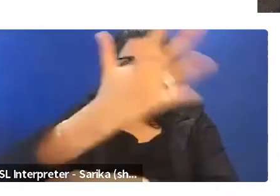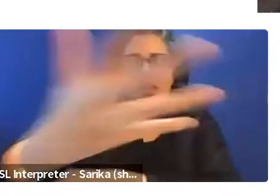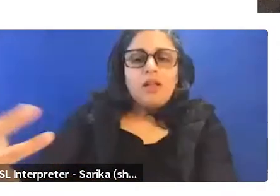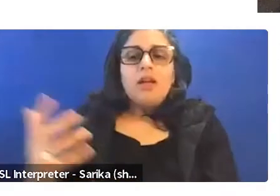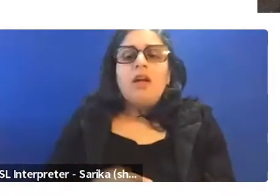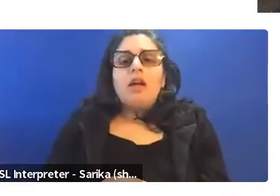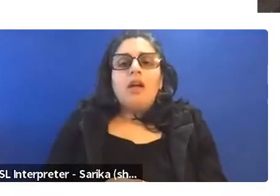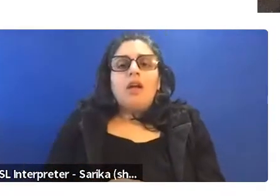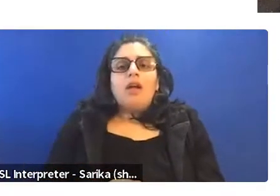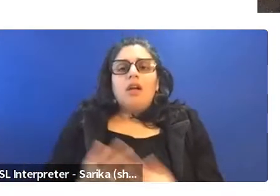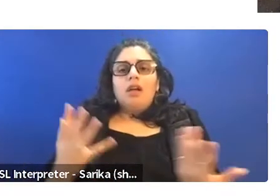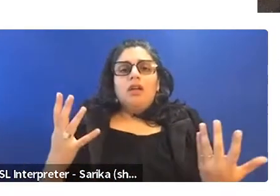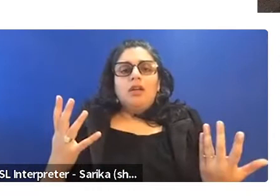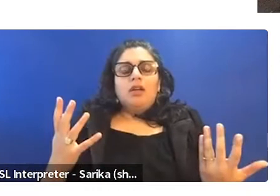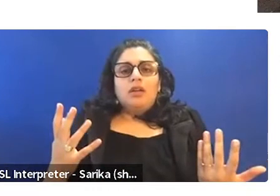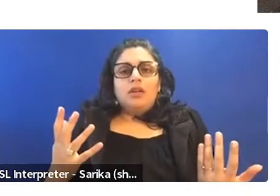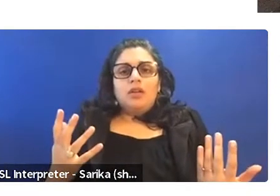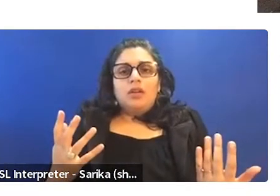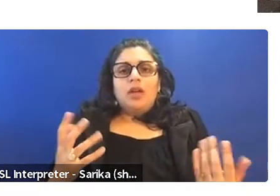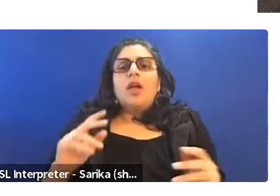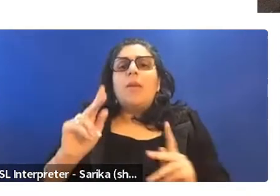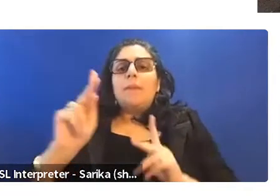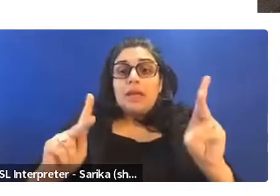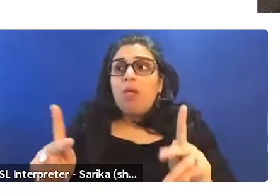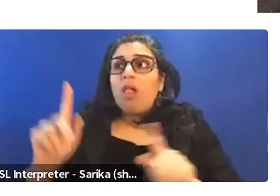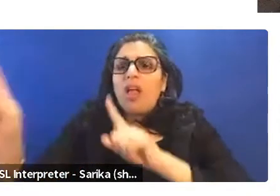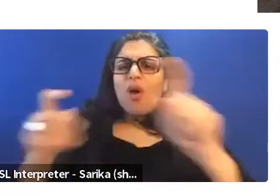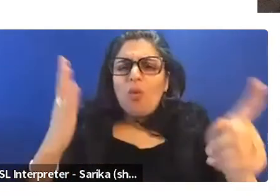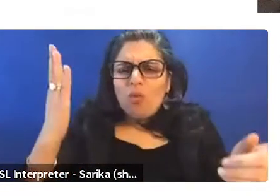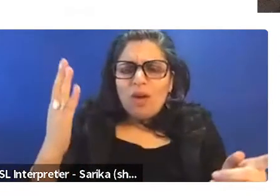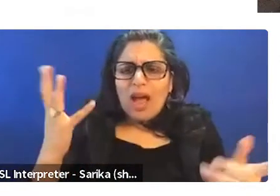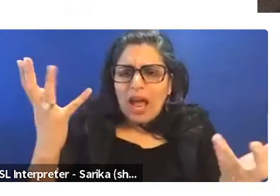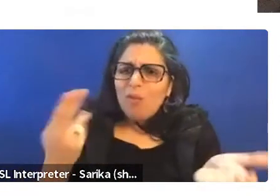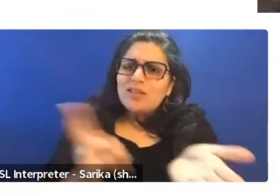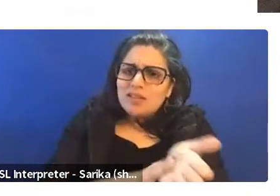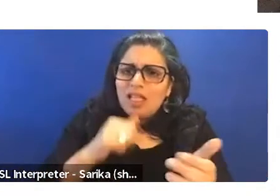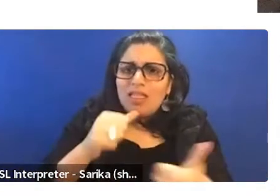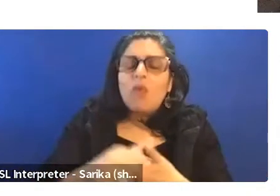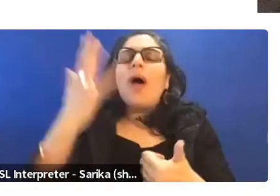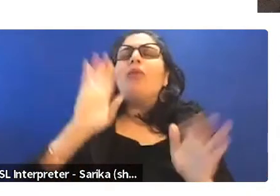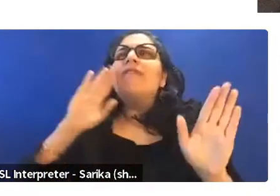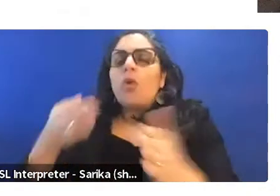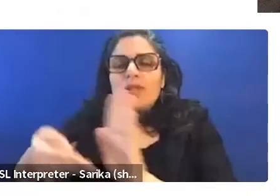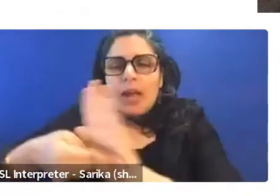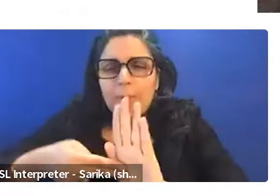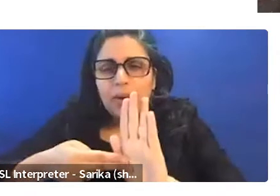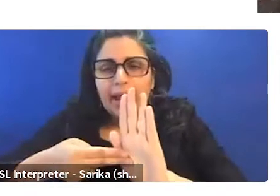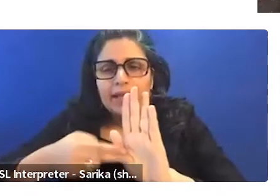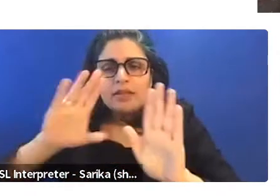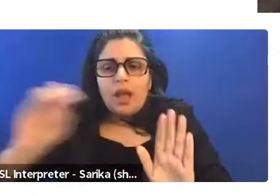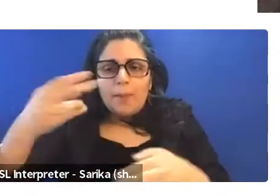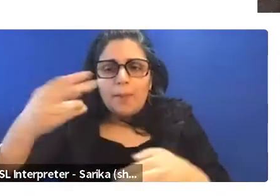not the public? Everyone was asking, well, I want to sign that letter. And why did we specifically focus on brands, and what